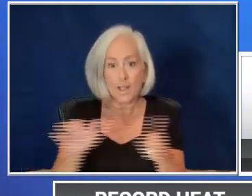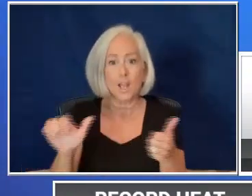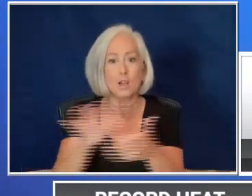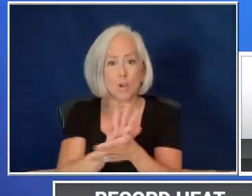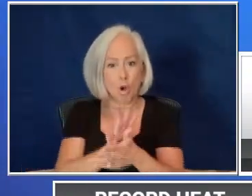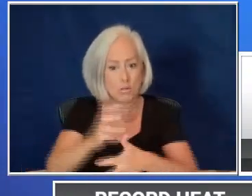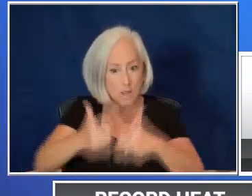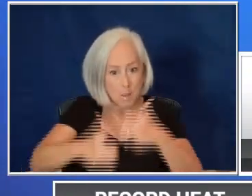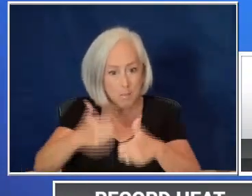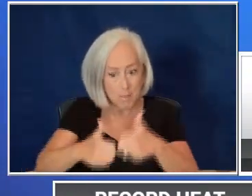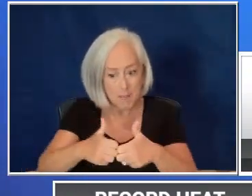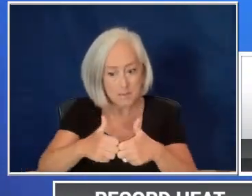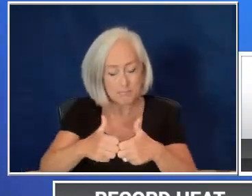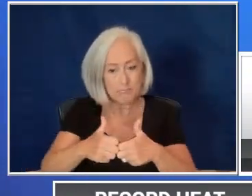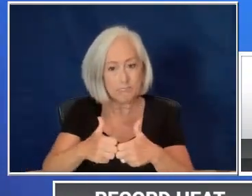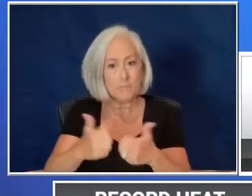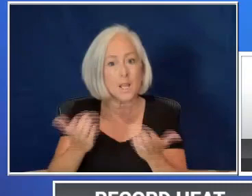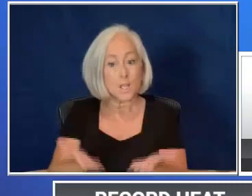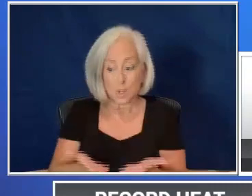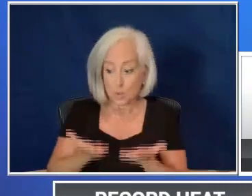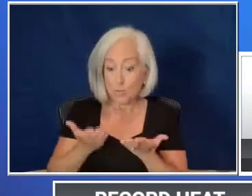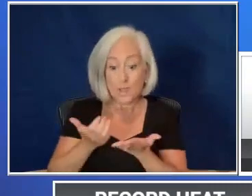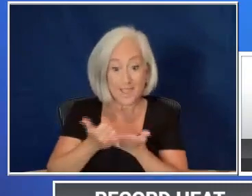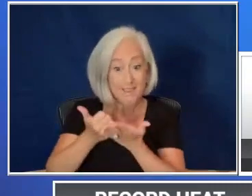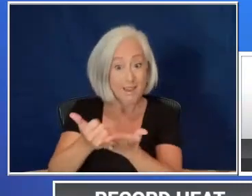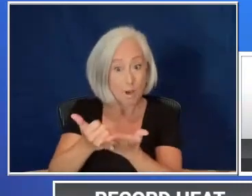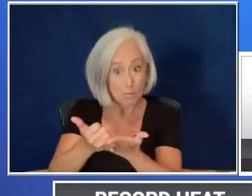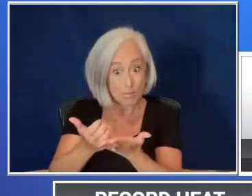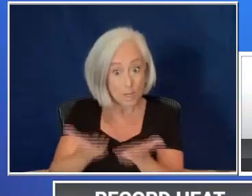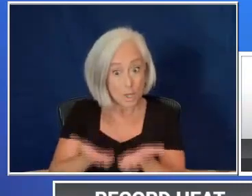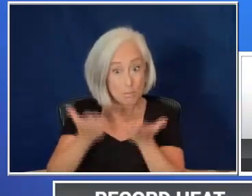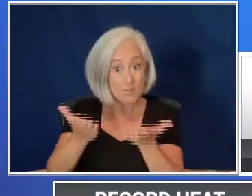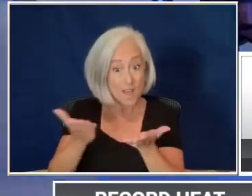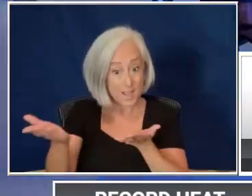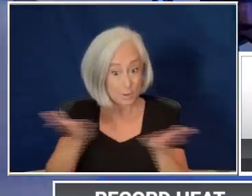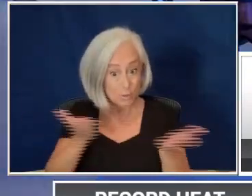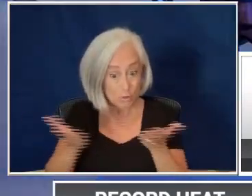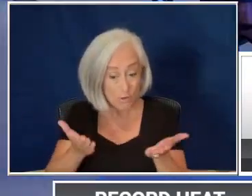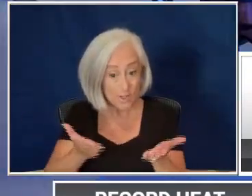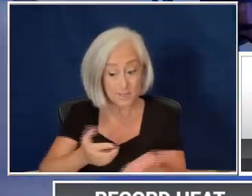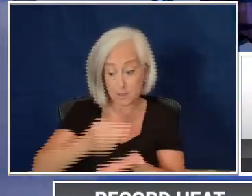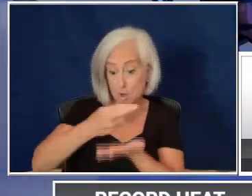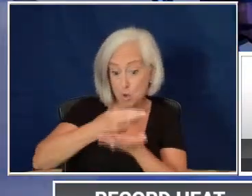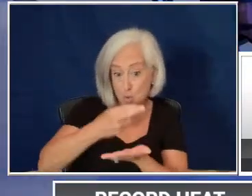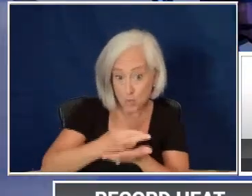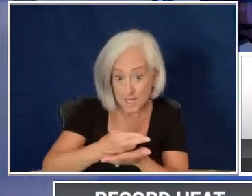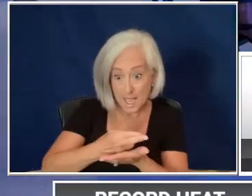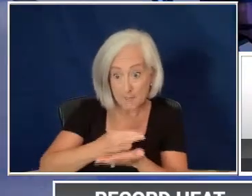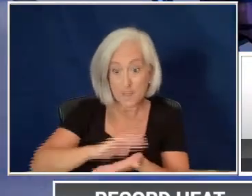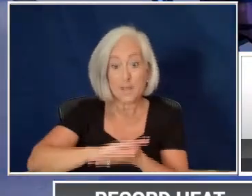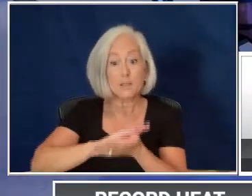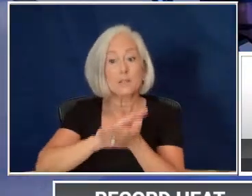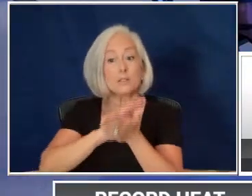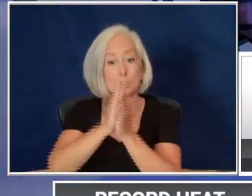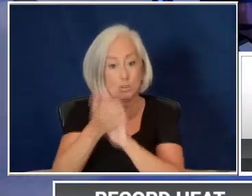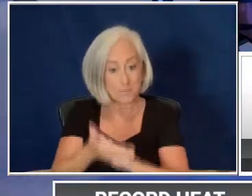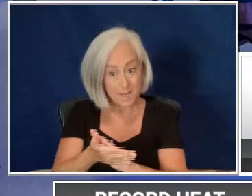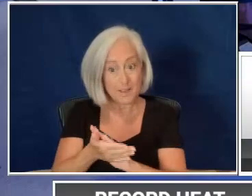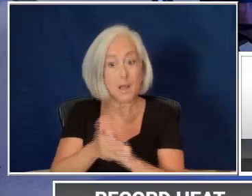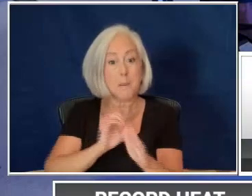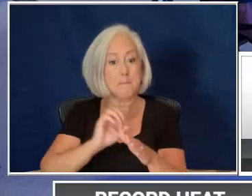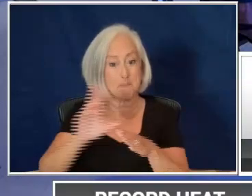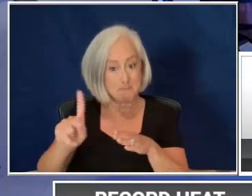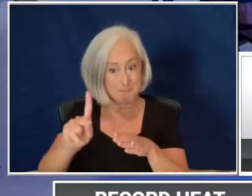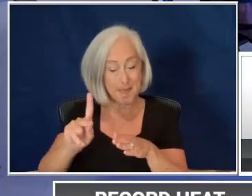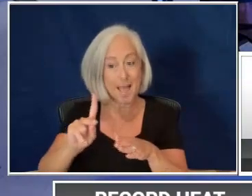function of those patients so that they can discharge home and get back to their community and their families. And it's hard to believe because these are, in many cases, I'm sure, very somewhat